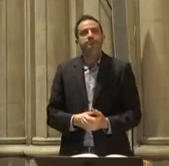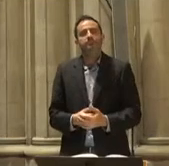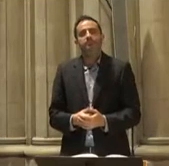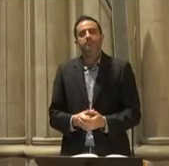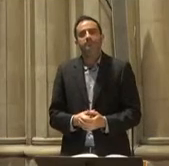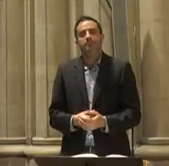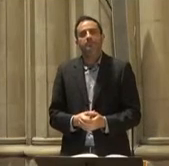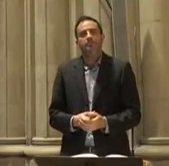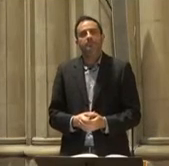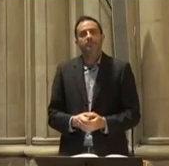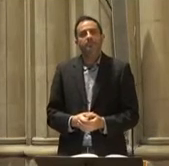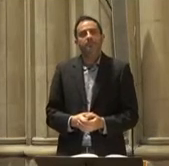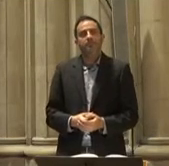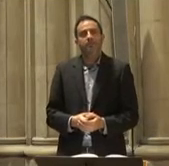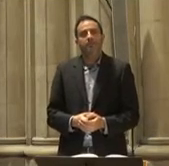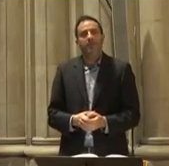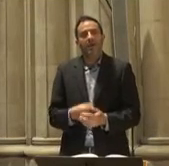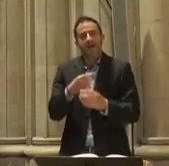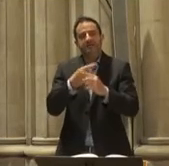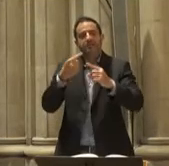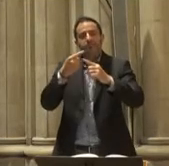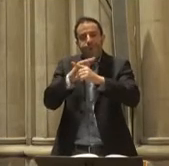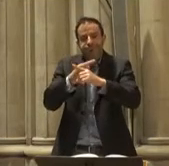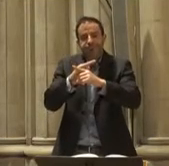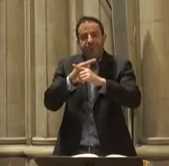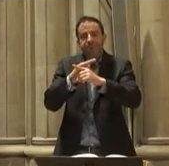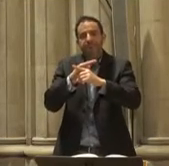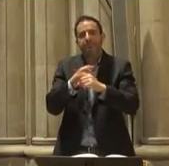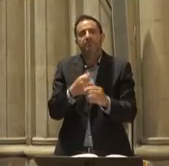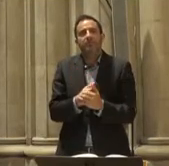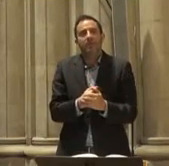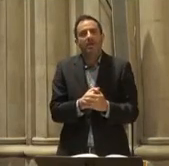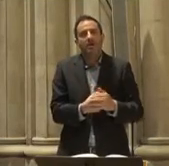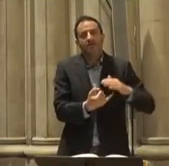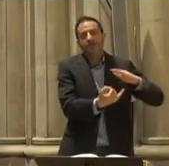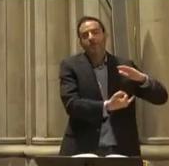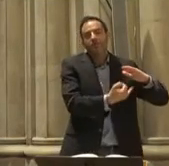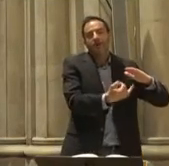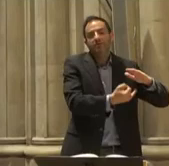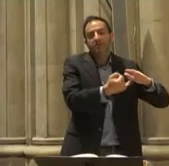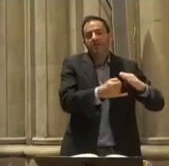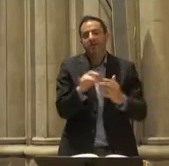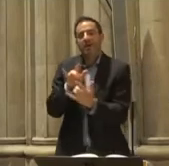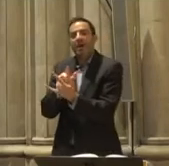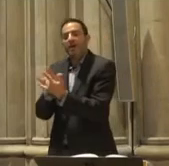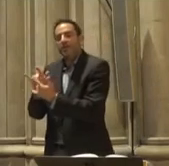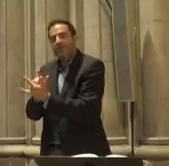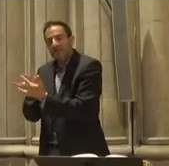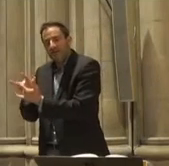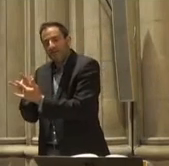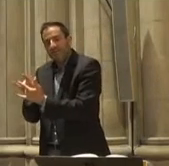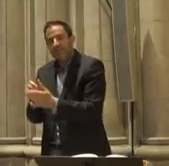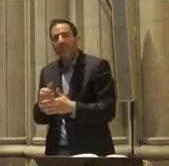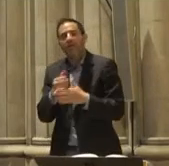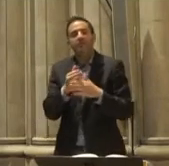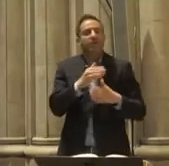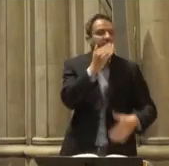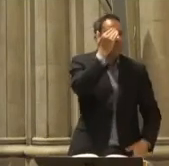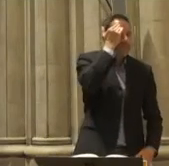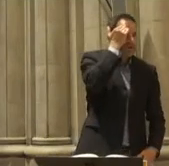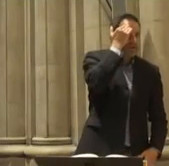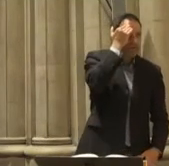It presents us with the paradoxical tension between remoteness and intimacy, between the